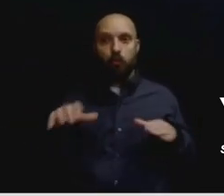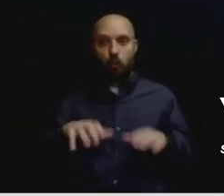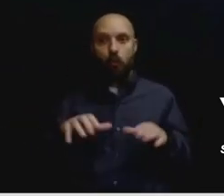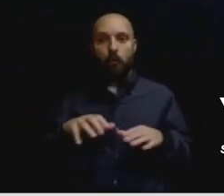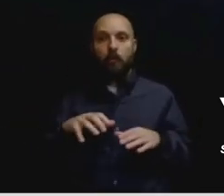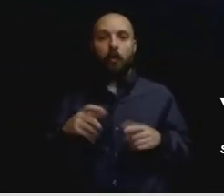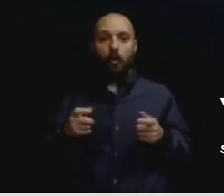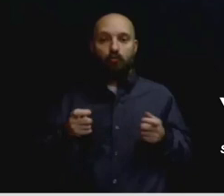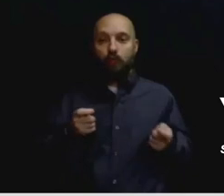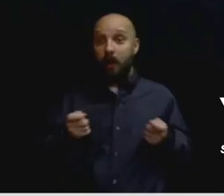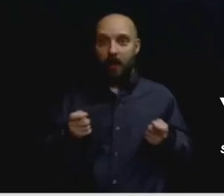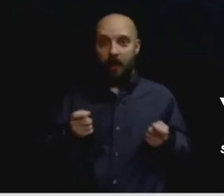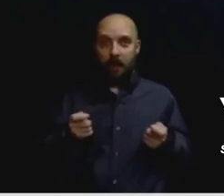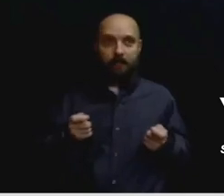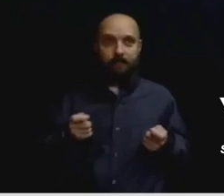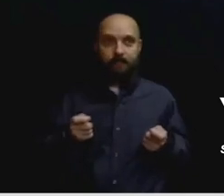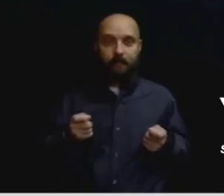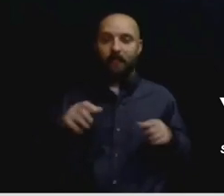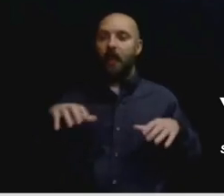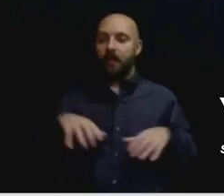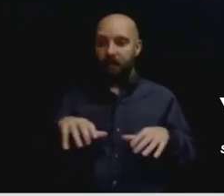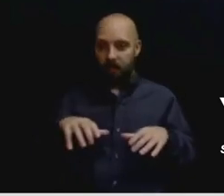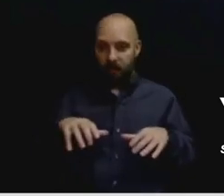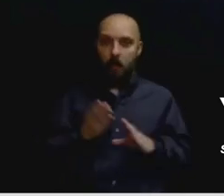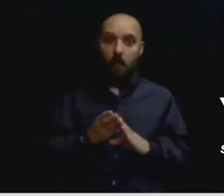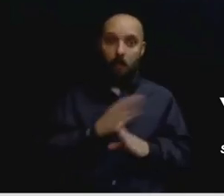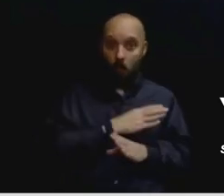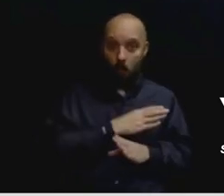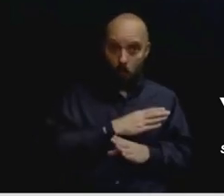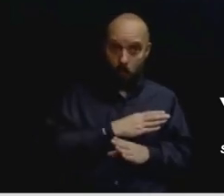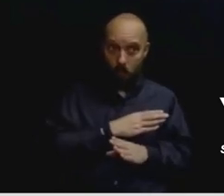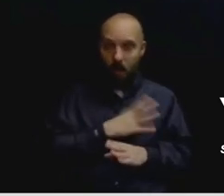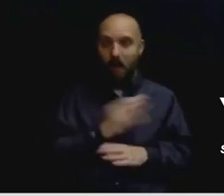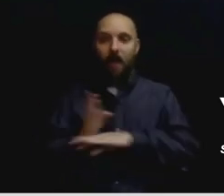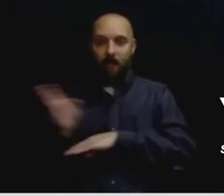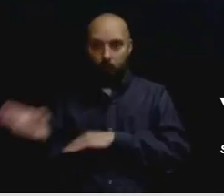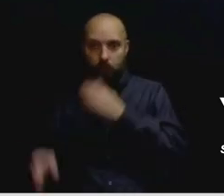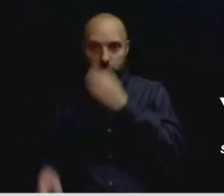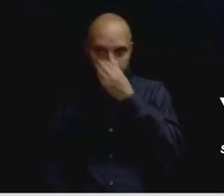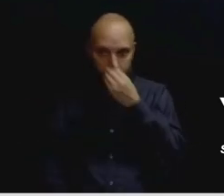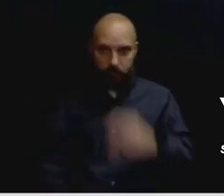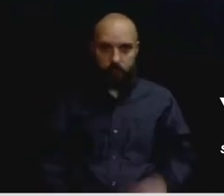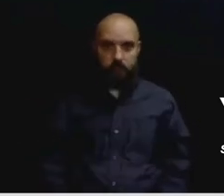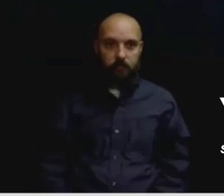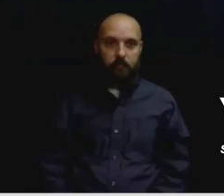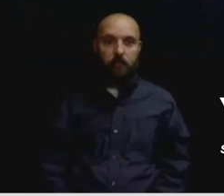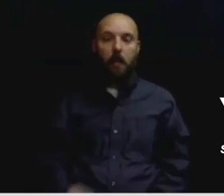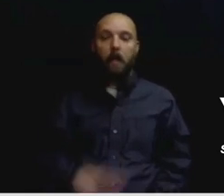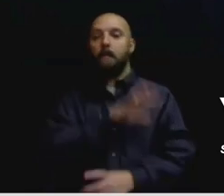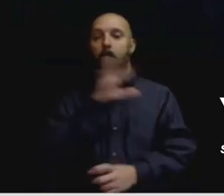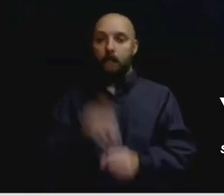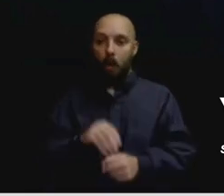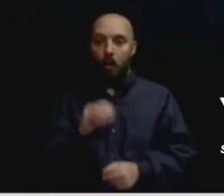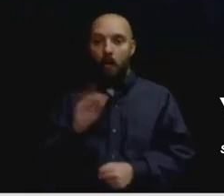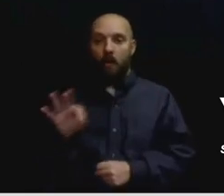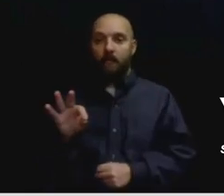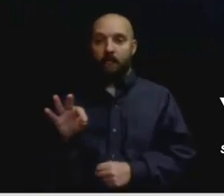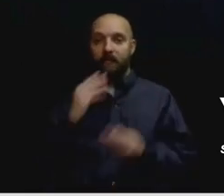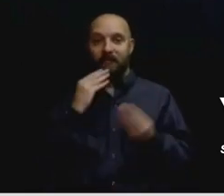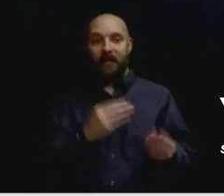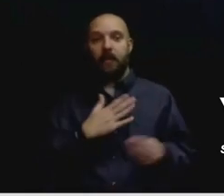regulating activity before and after. Part of feeding my